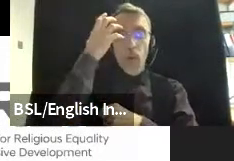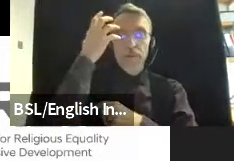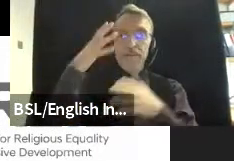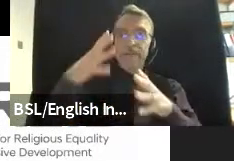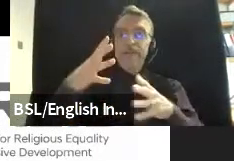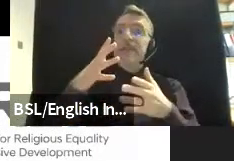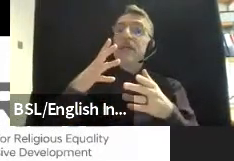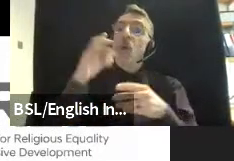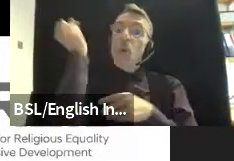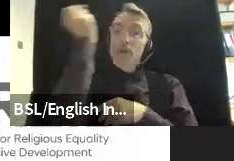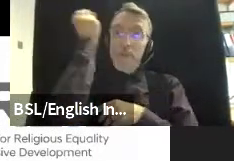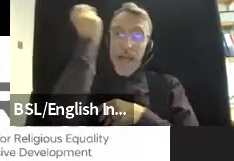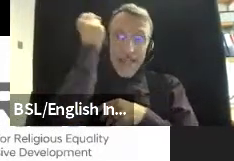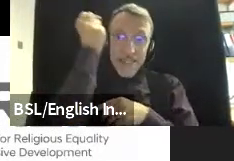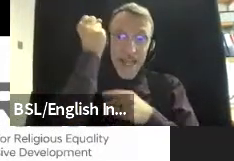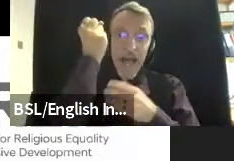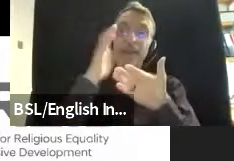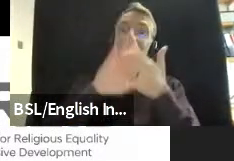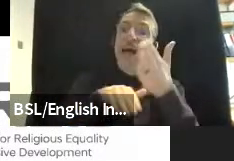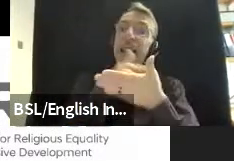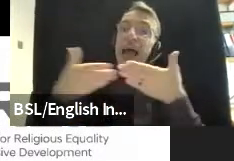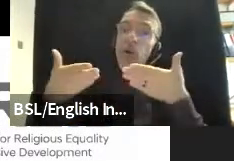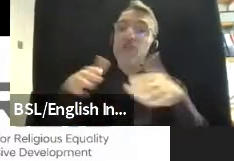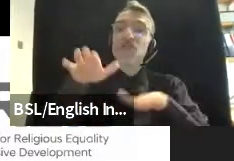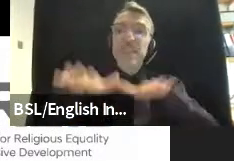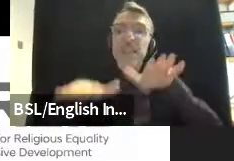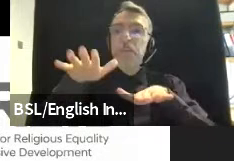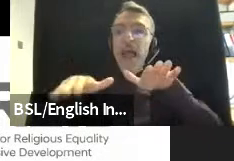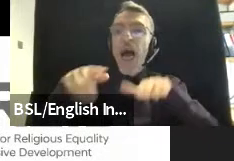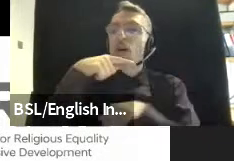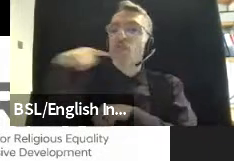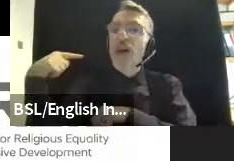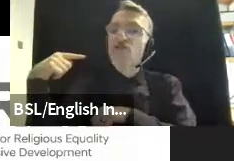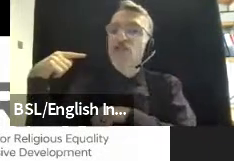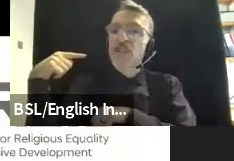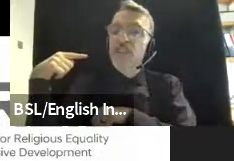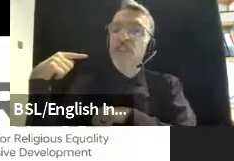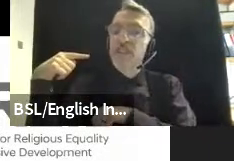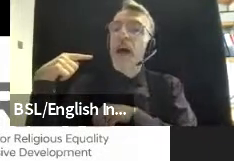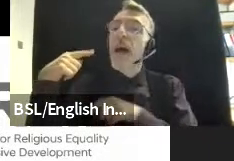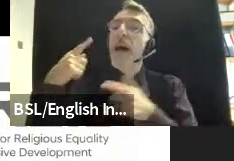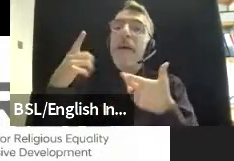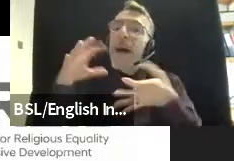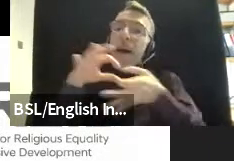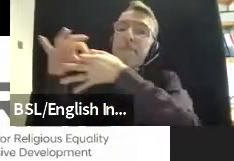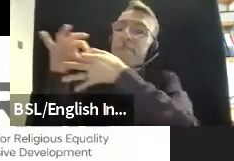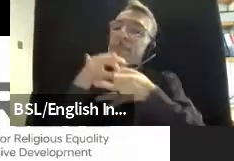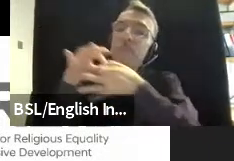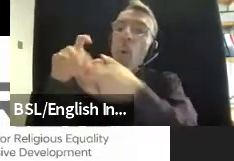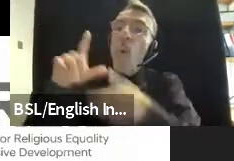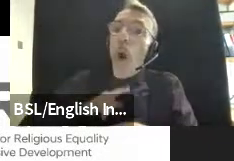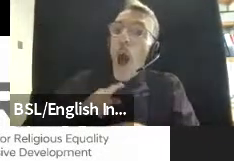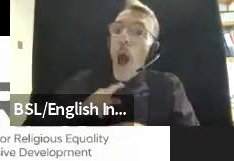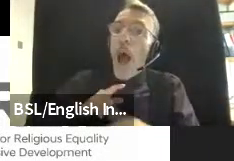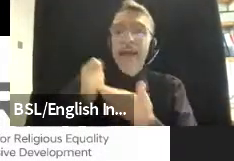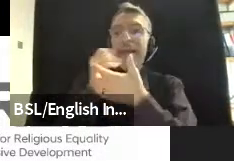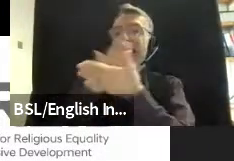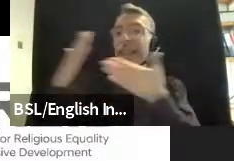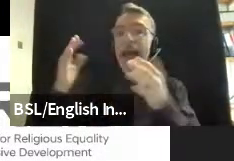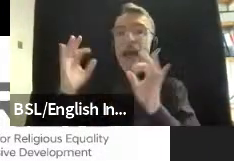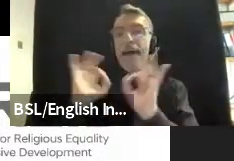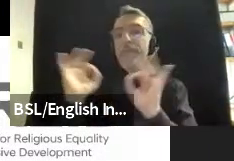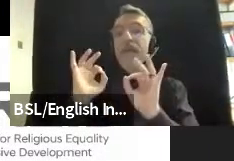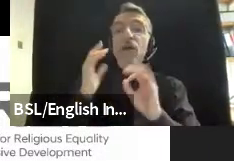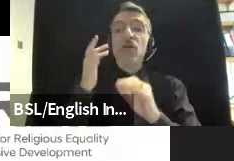Sign Language, which is similar to Russian Sign Language, is very unclear. And autism